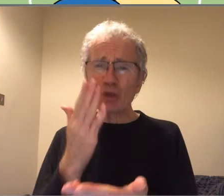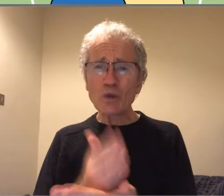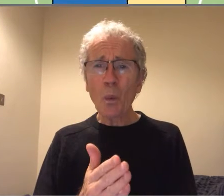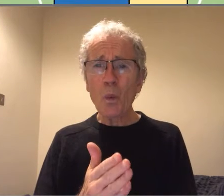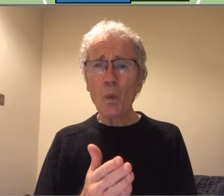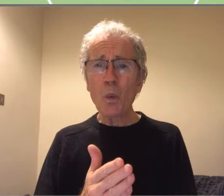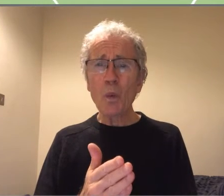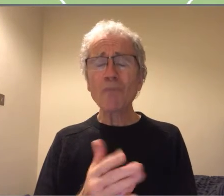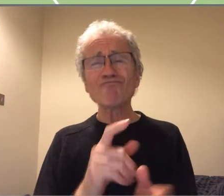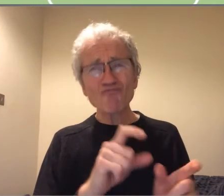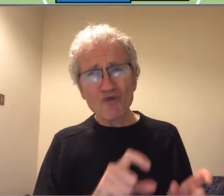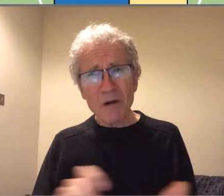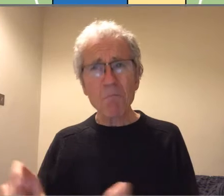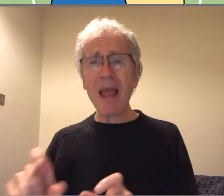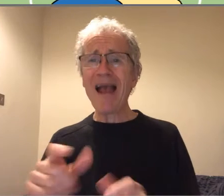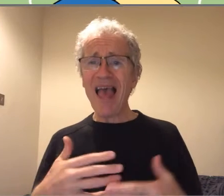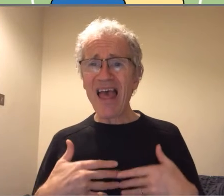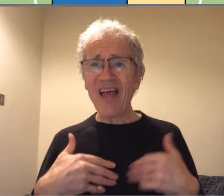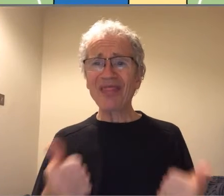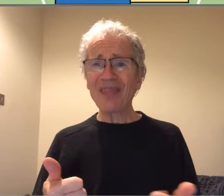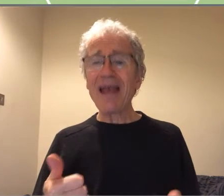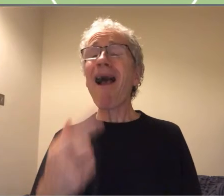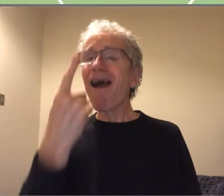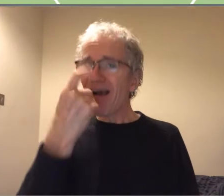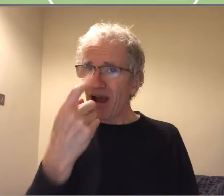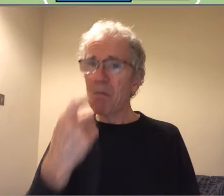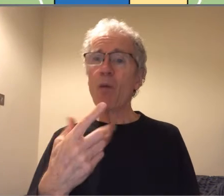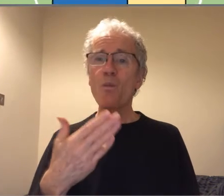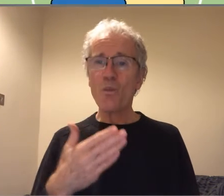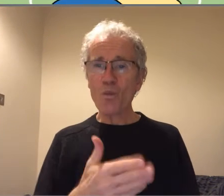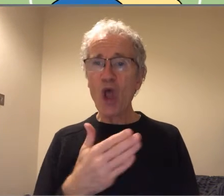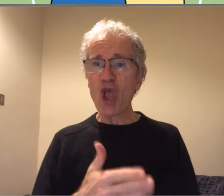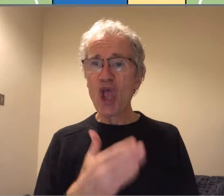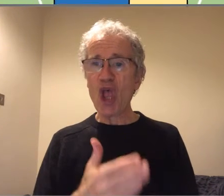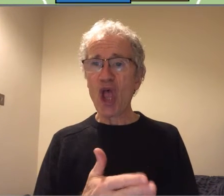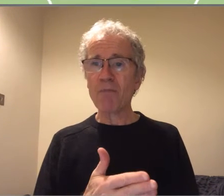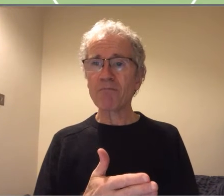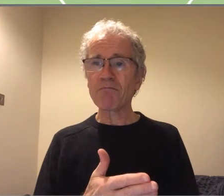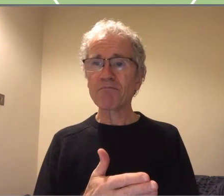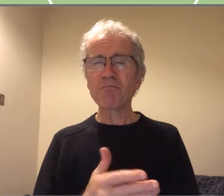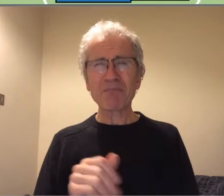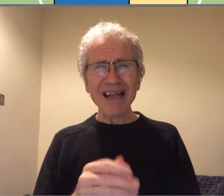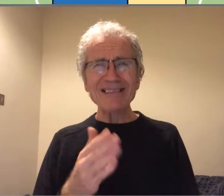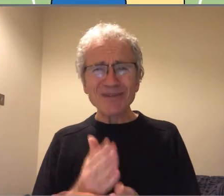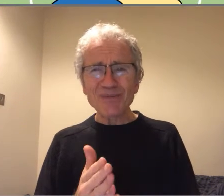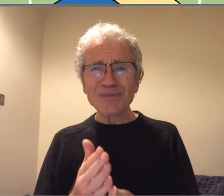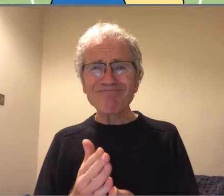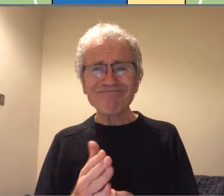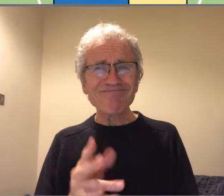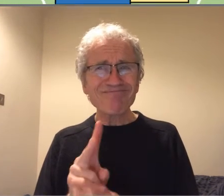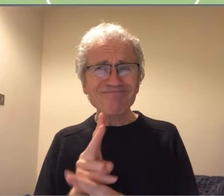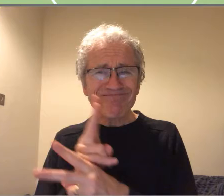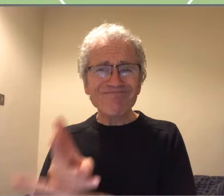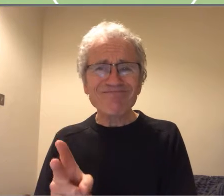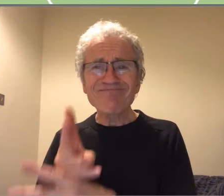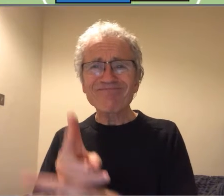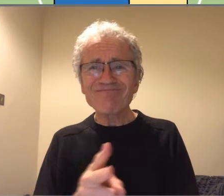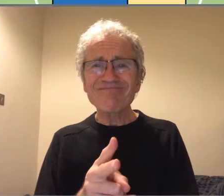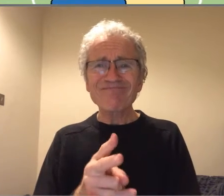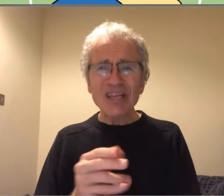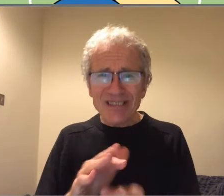Ensuring that they remain healthy and able to work is therefore in the interest to the whole of society allowing us all to benefit.